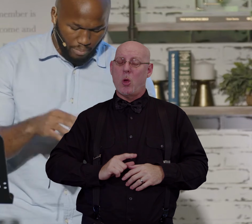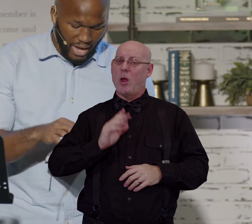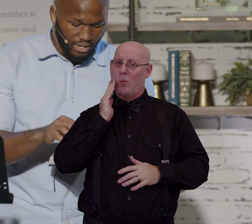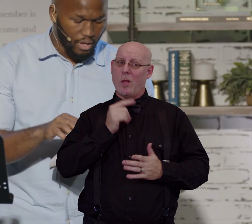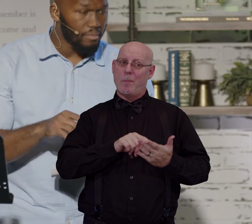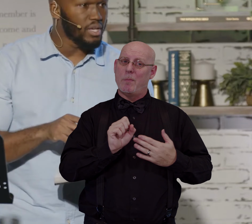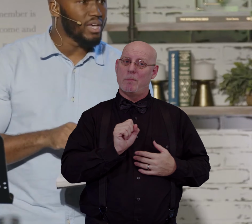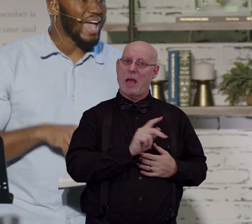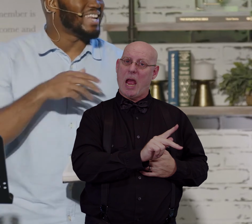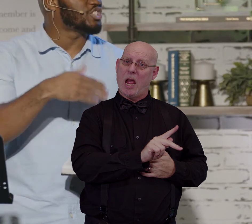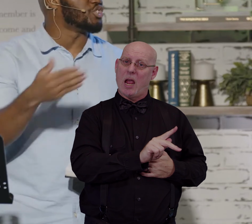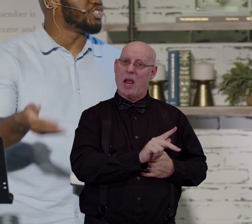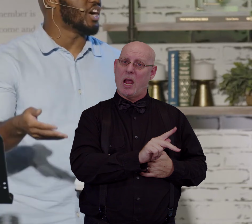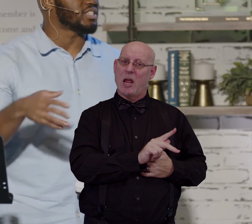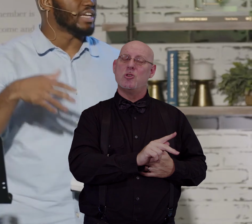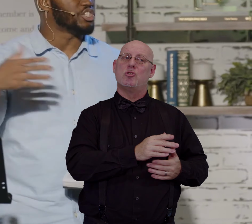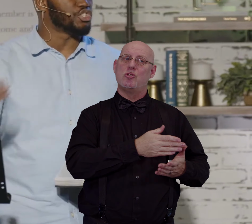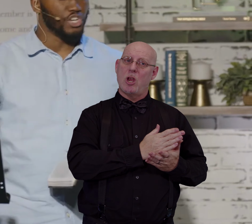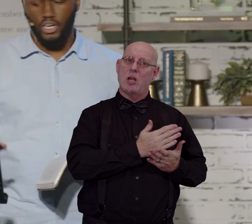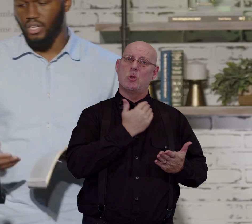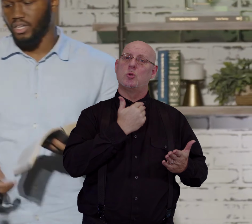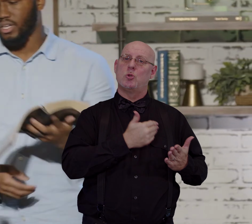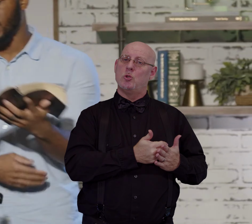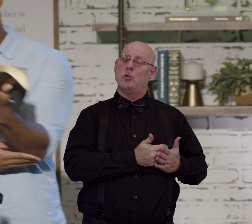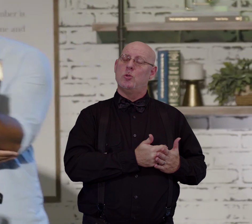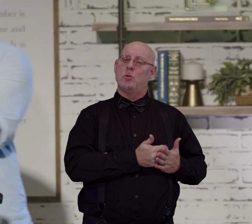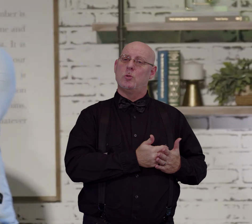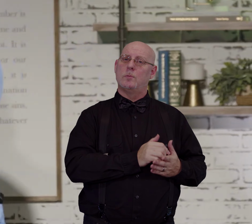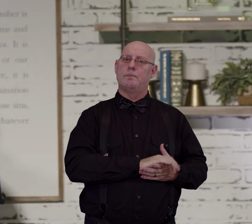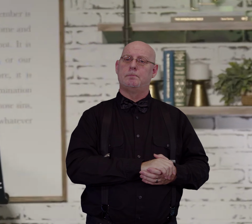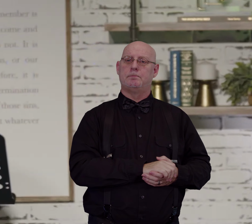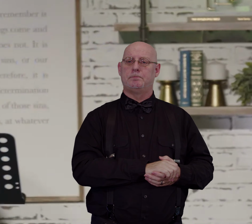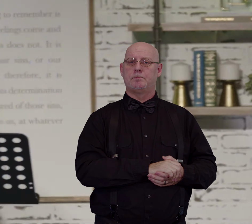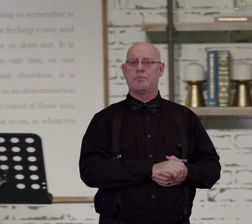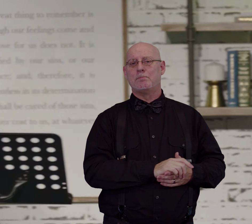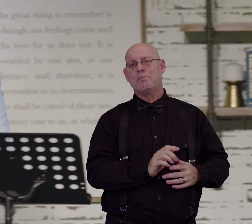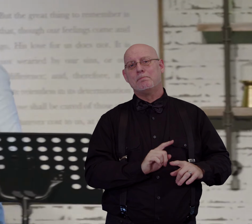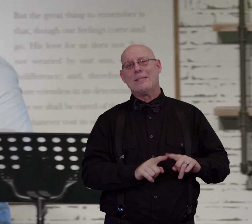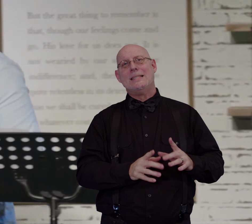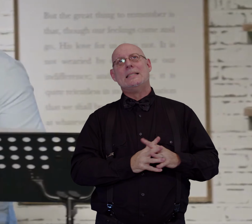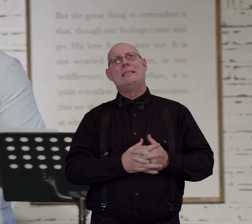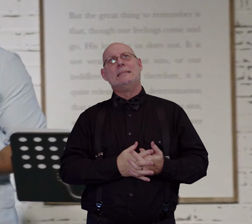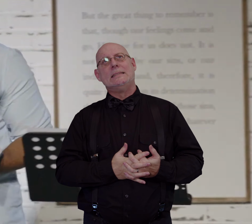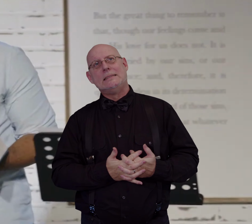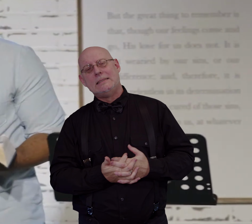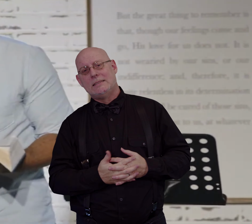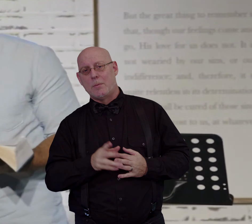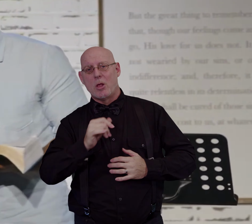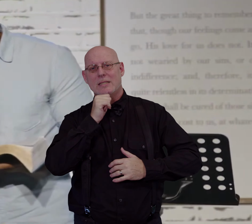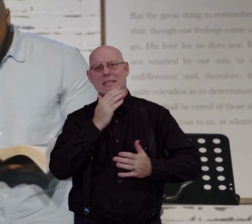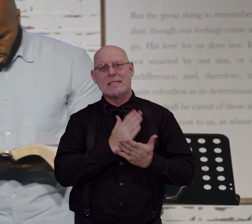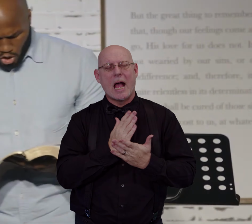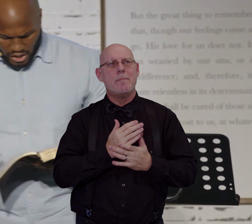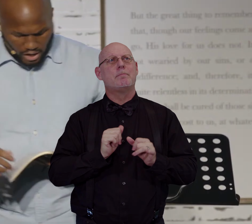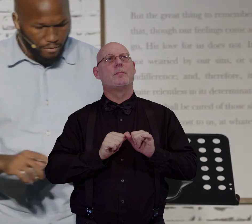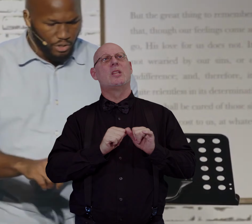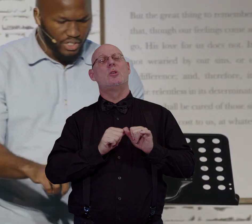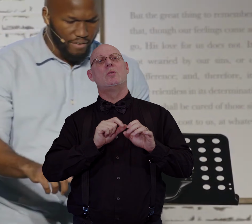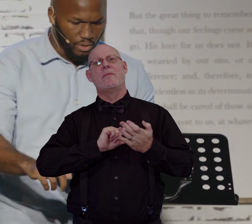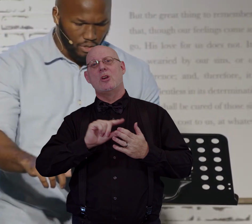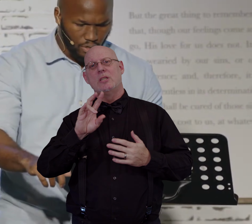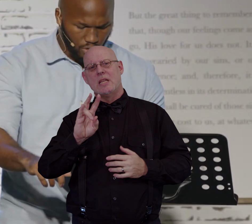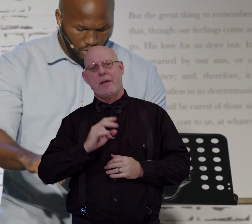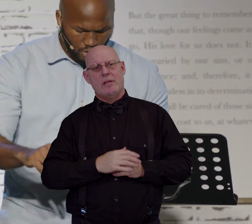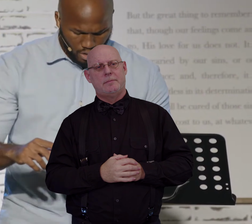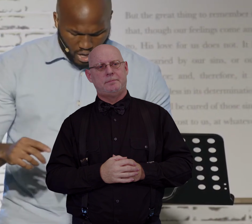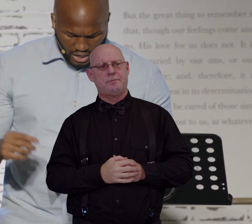will repay them. And it's just, it is good. But Paul doesn't stop there. He continues on in verse